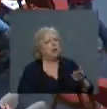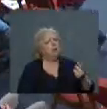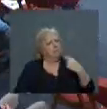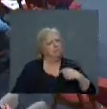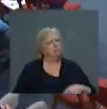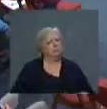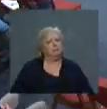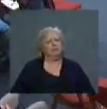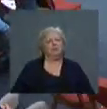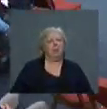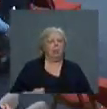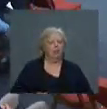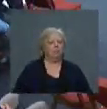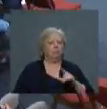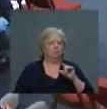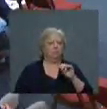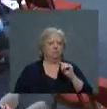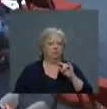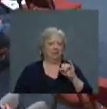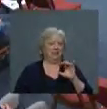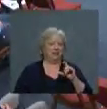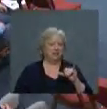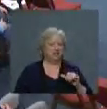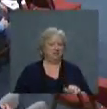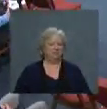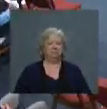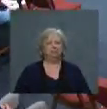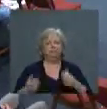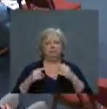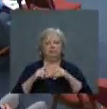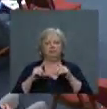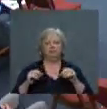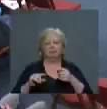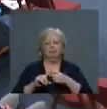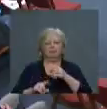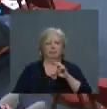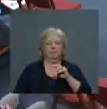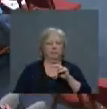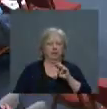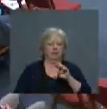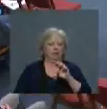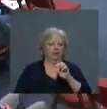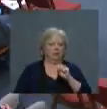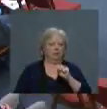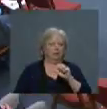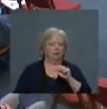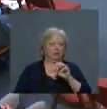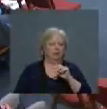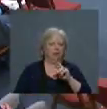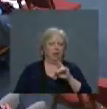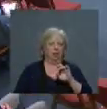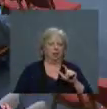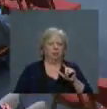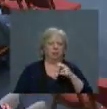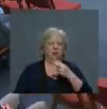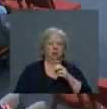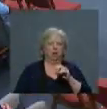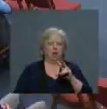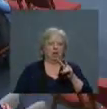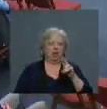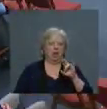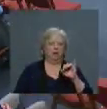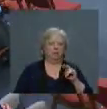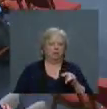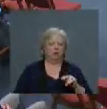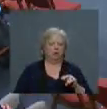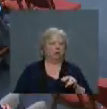coming, Letitia. The next card I have is from Samuel Heron. Hevron. I'm her husband. I've been